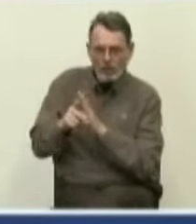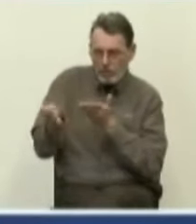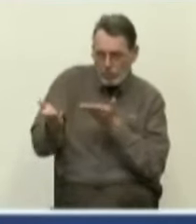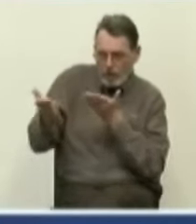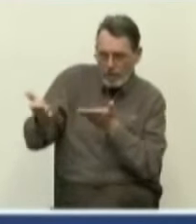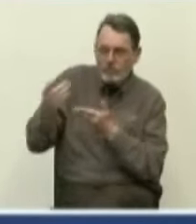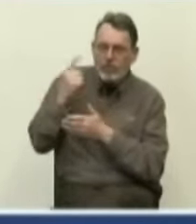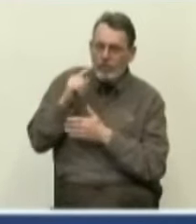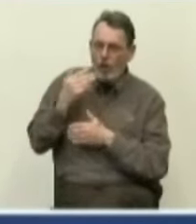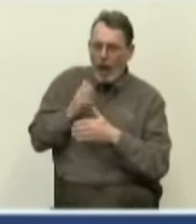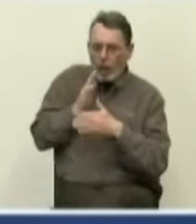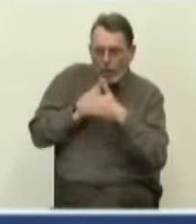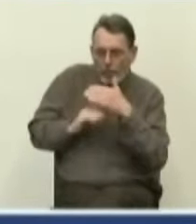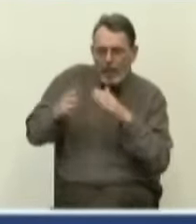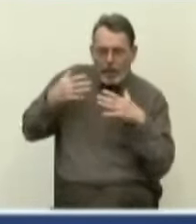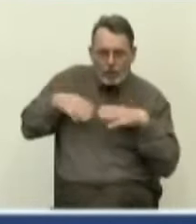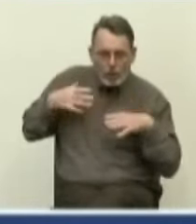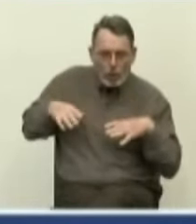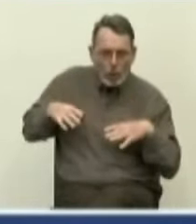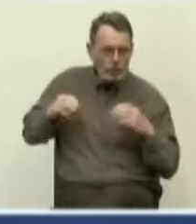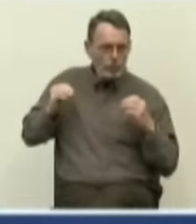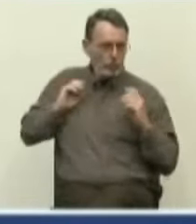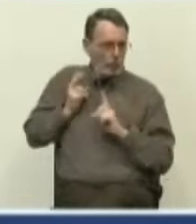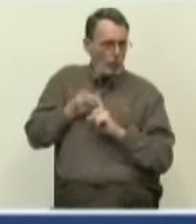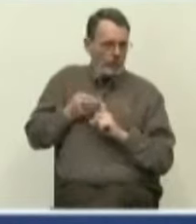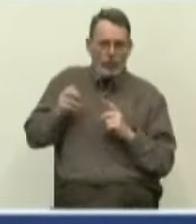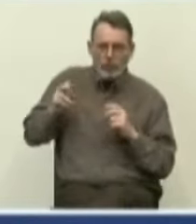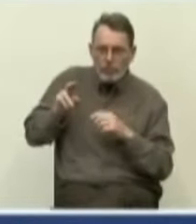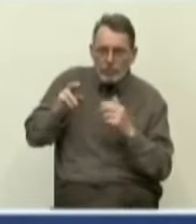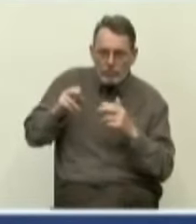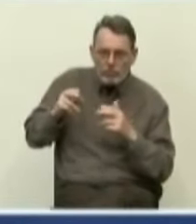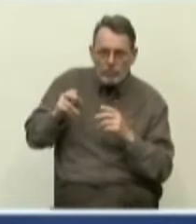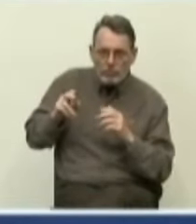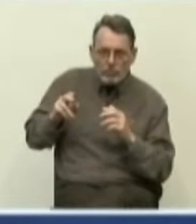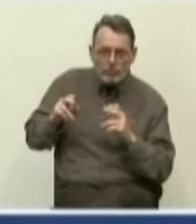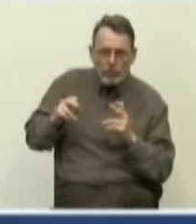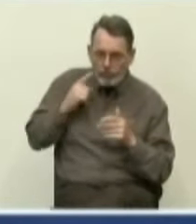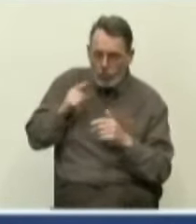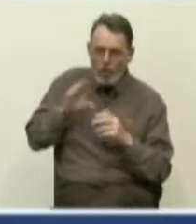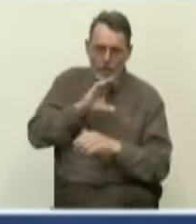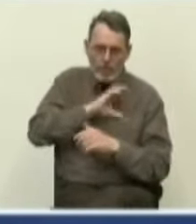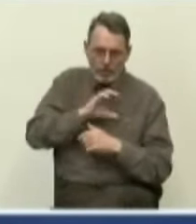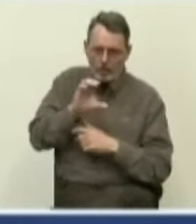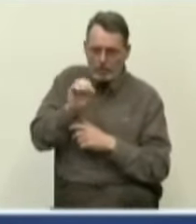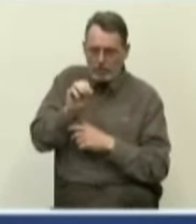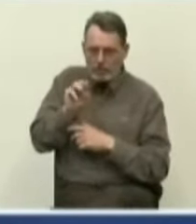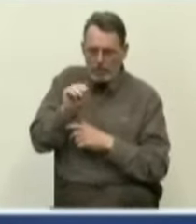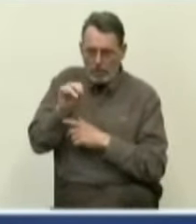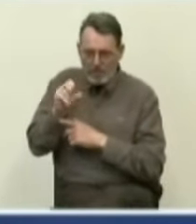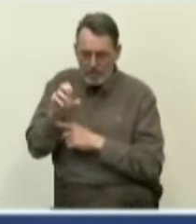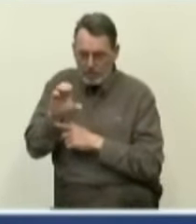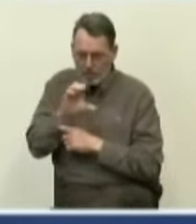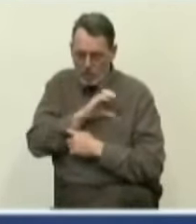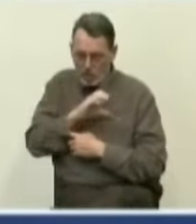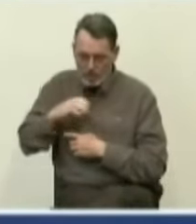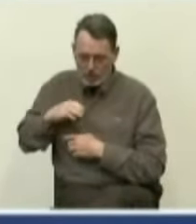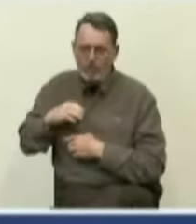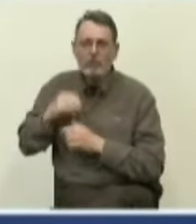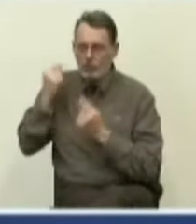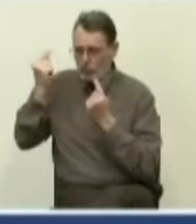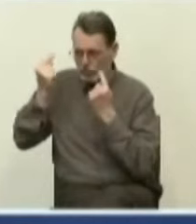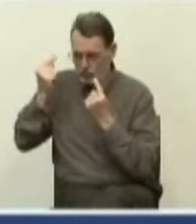our plainclothes units at the district station level for police commission consideration. And on that